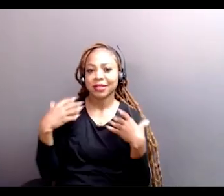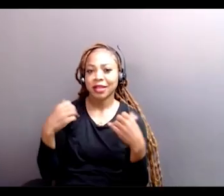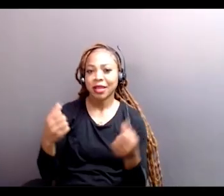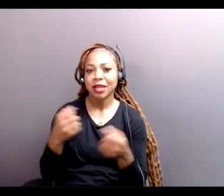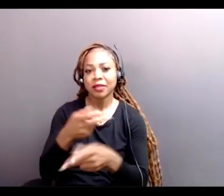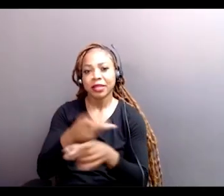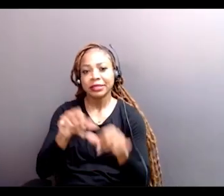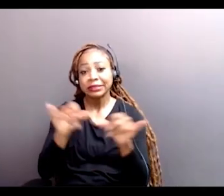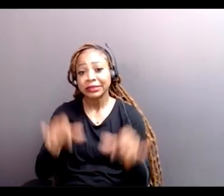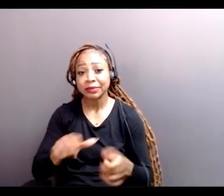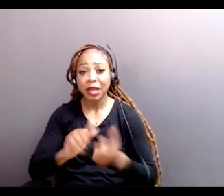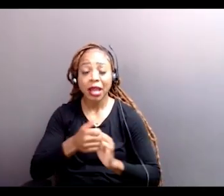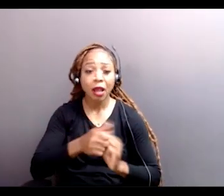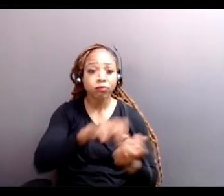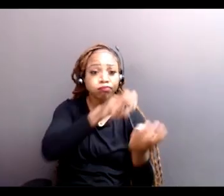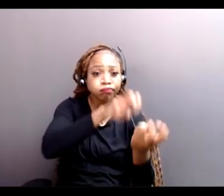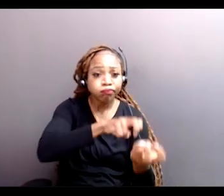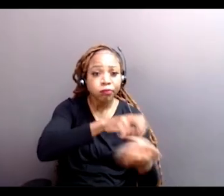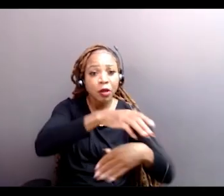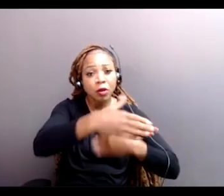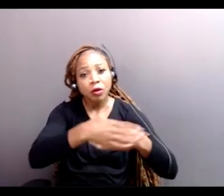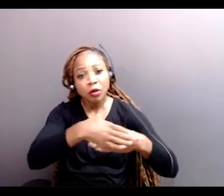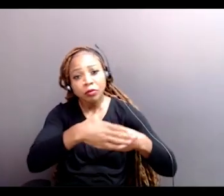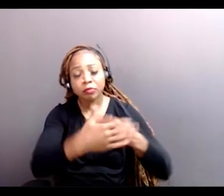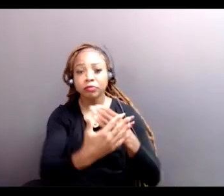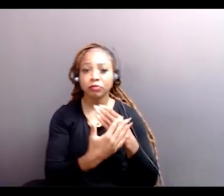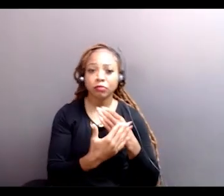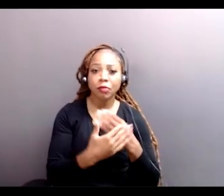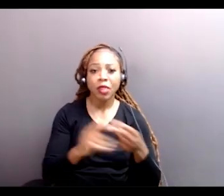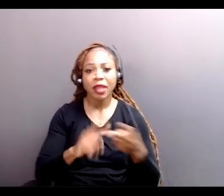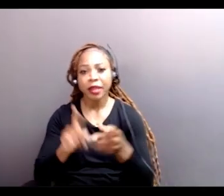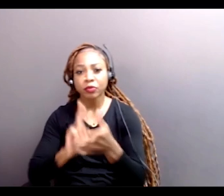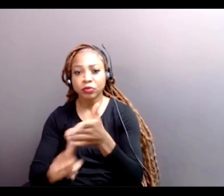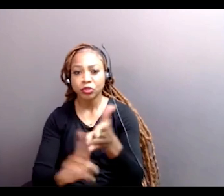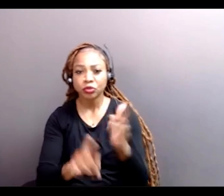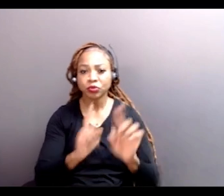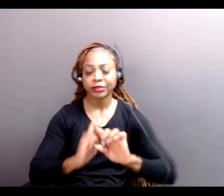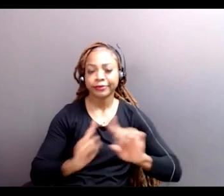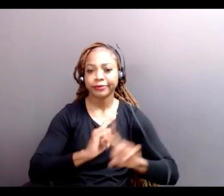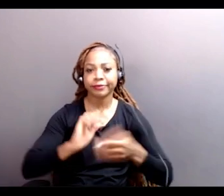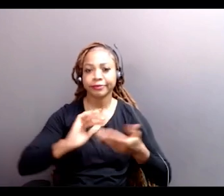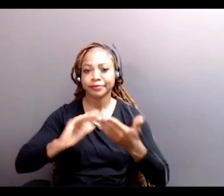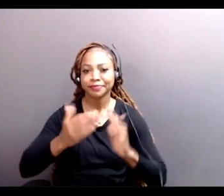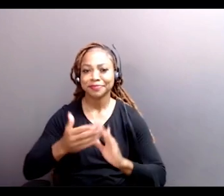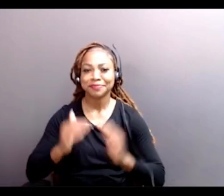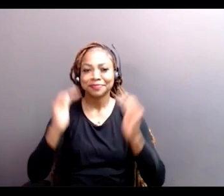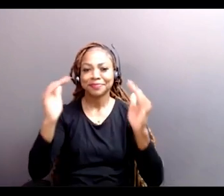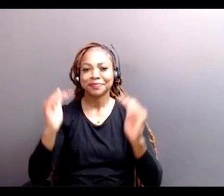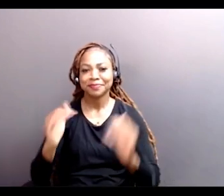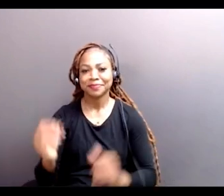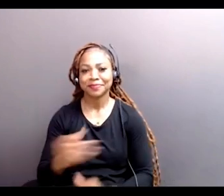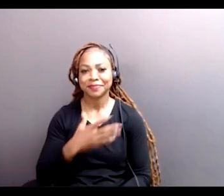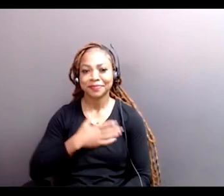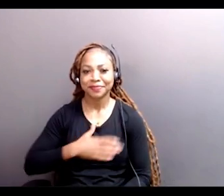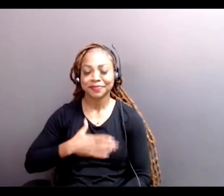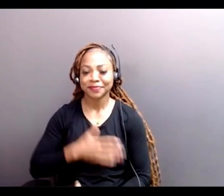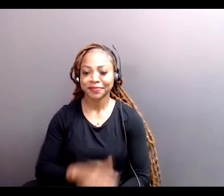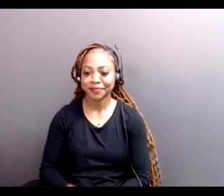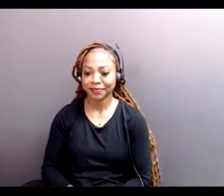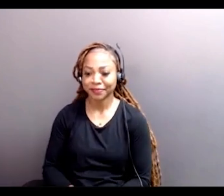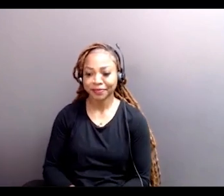do that through consultations, through engagements, through research with our various communities. Next slide,